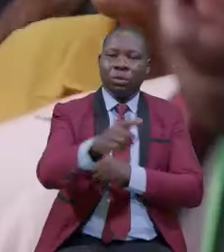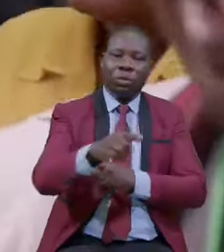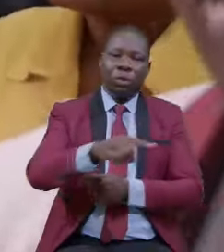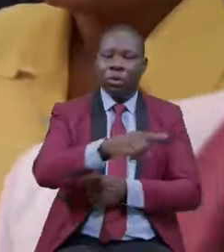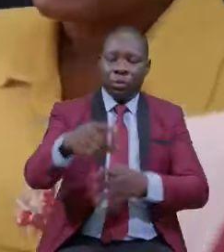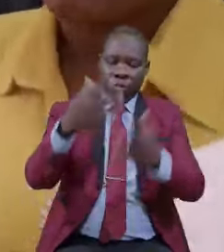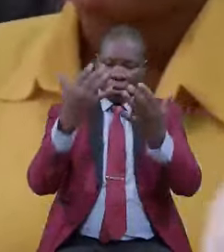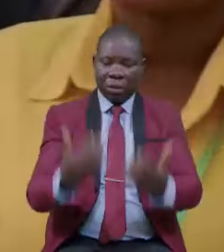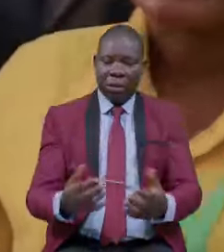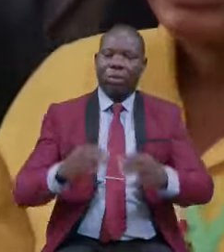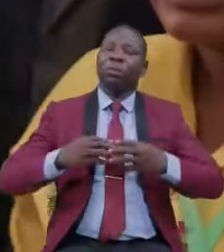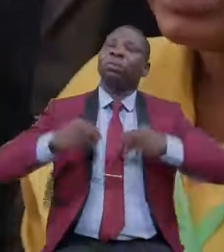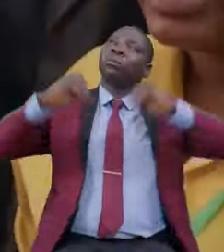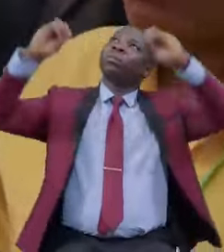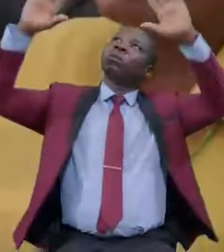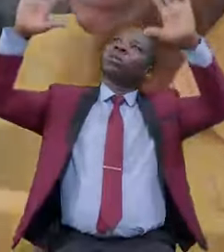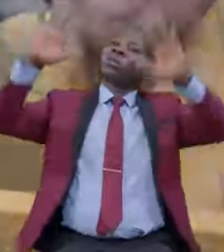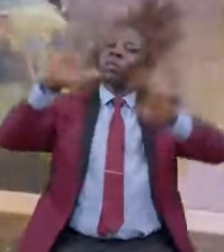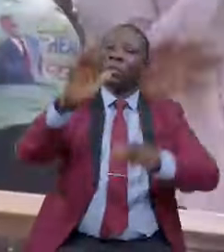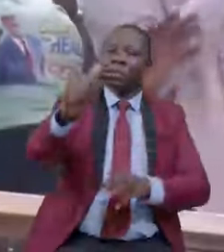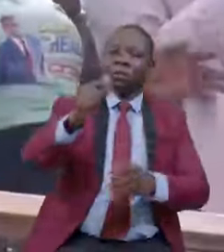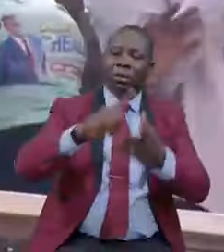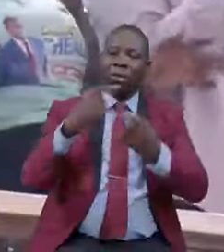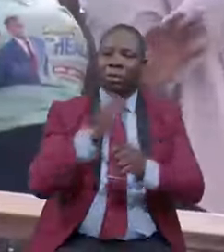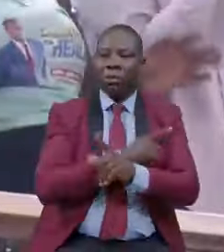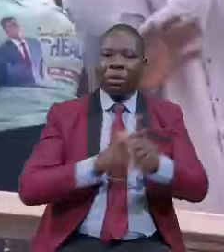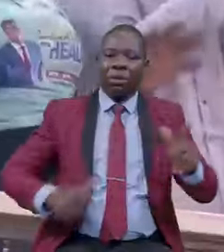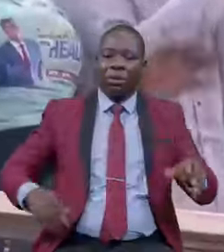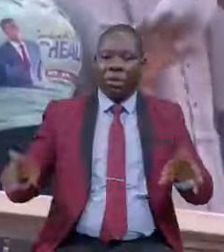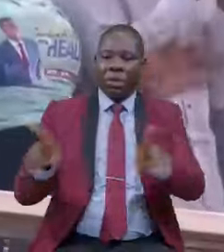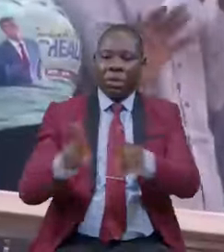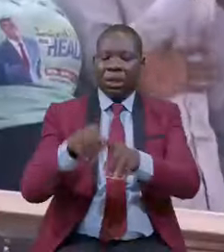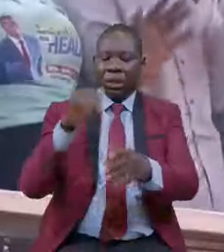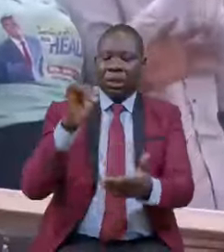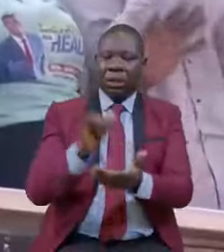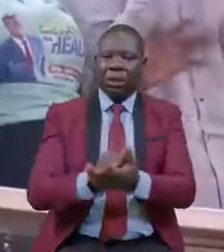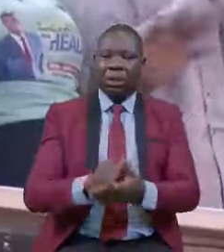yourself unto the Lord like that.